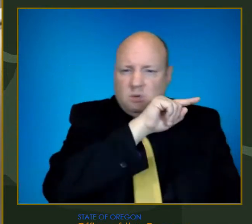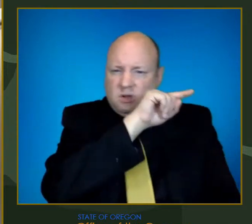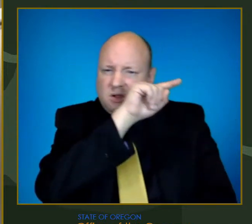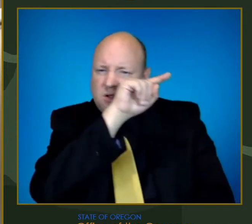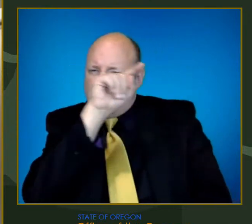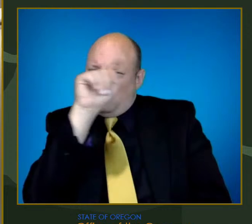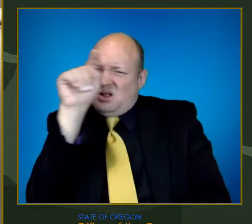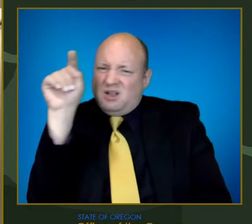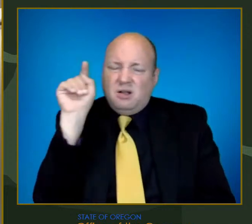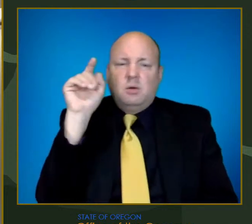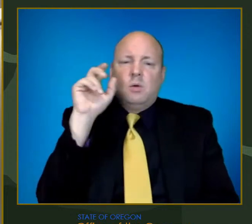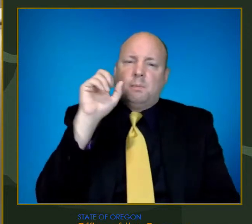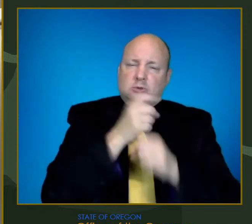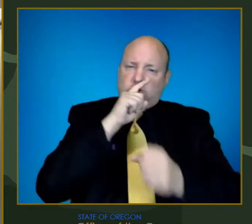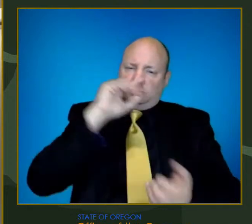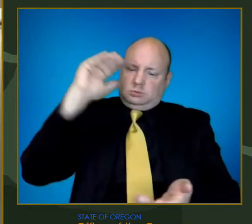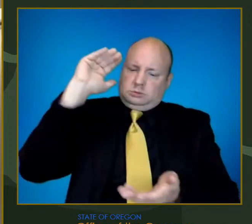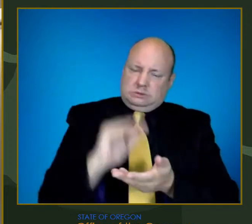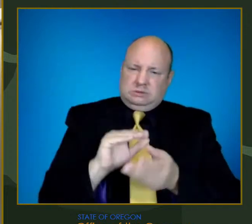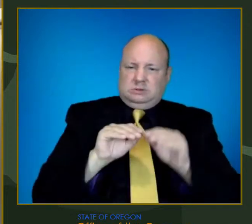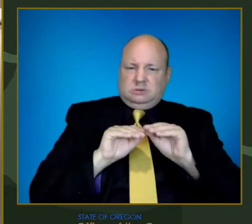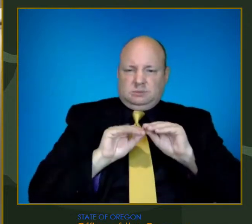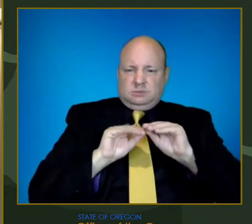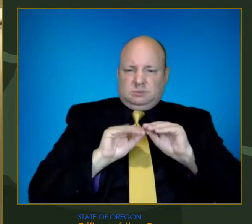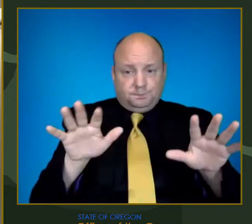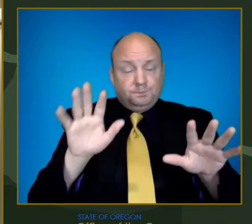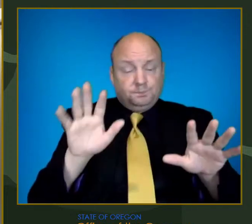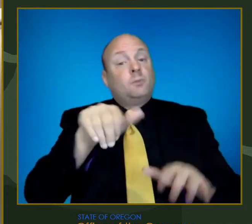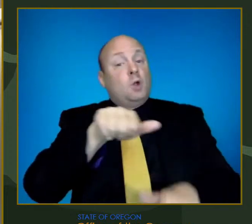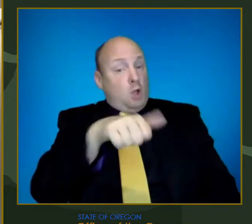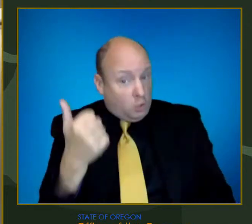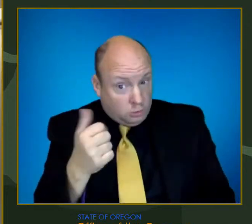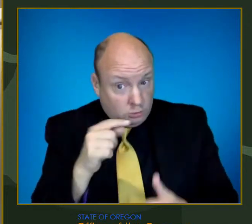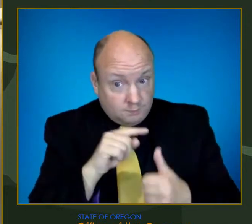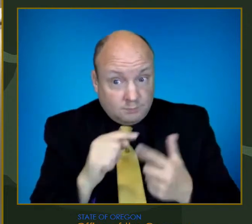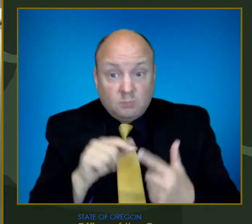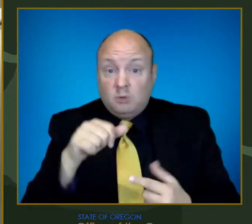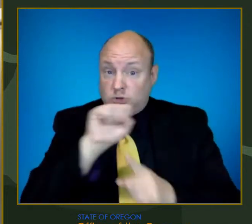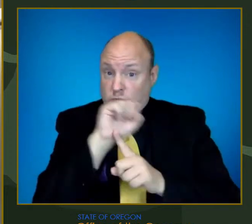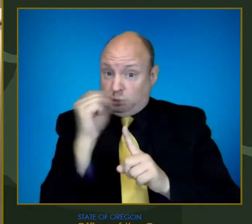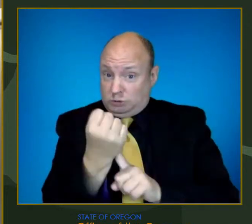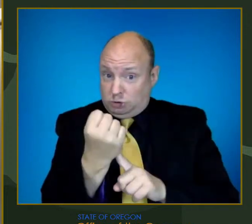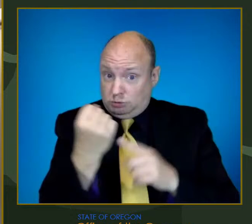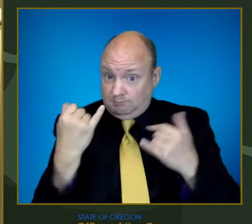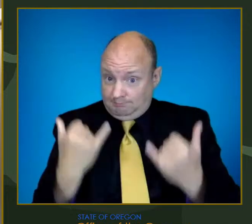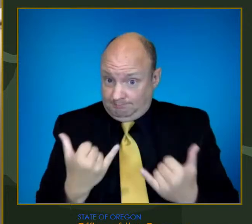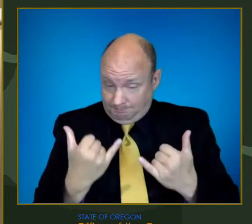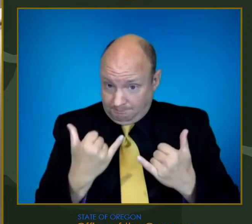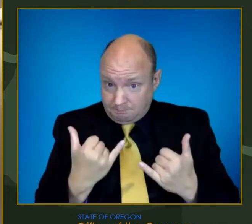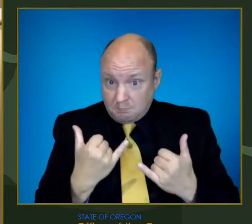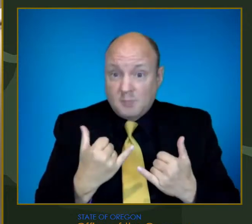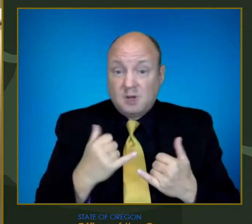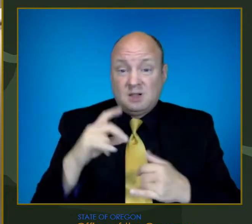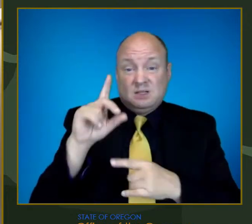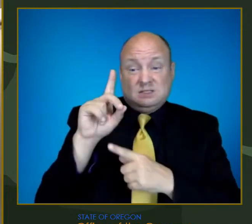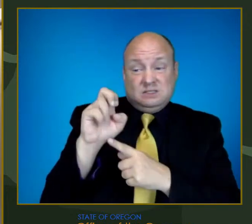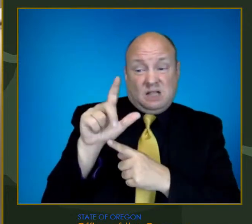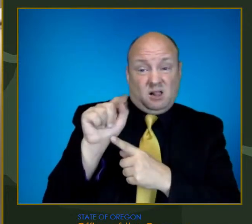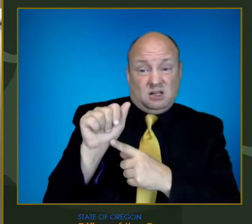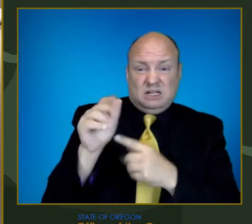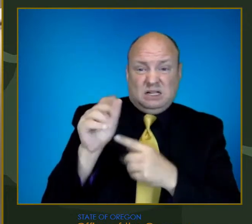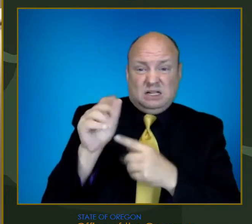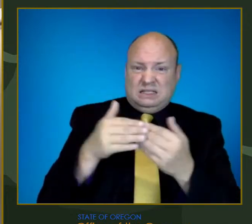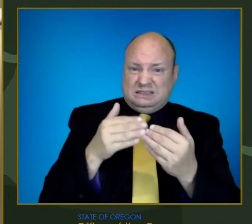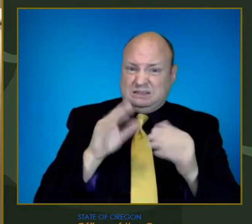And I do want to point out that we're in the situation we're in right now with a much more transmissible form of this virus that's causing really